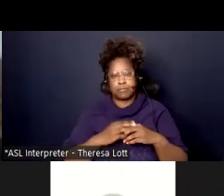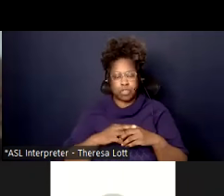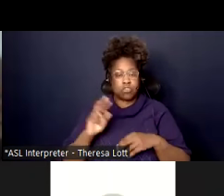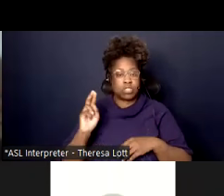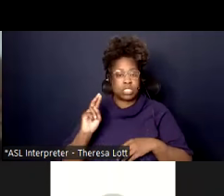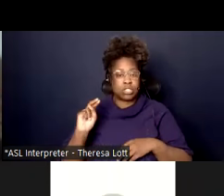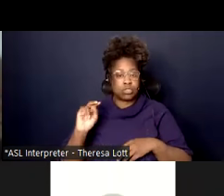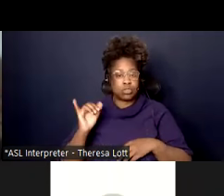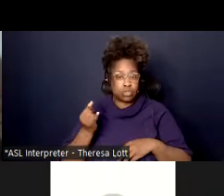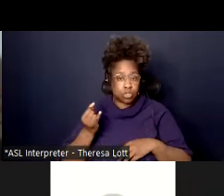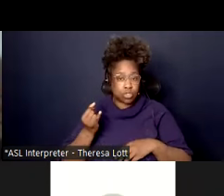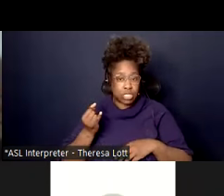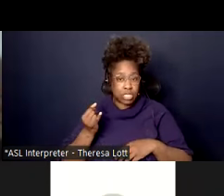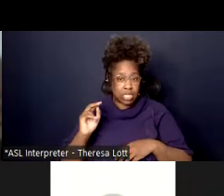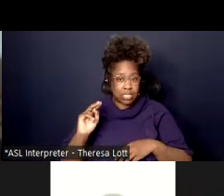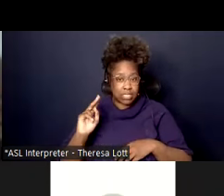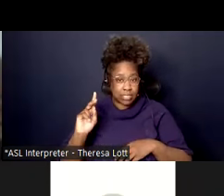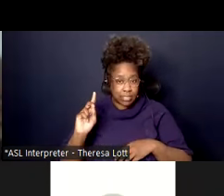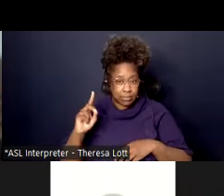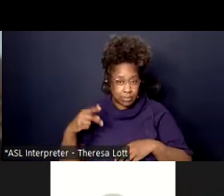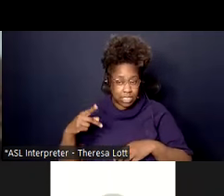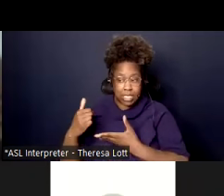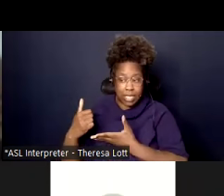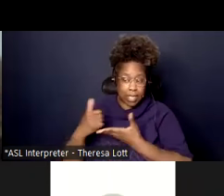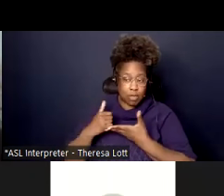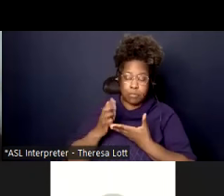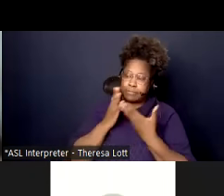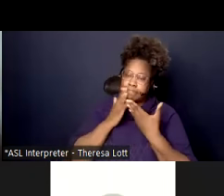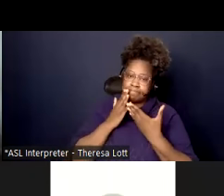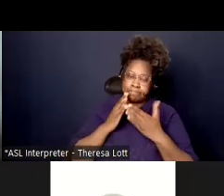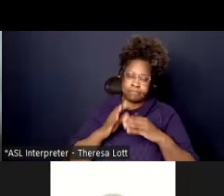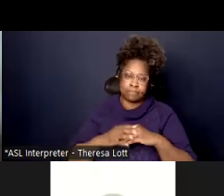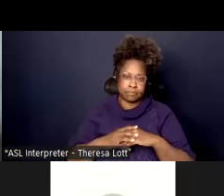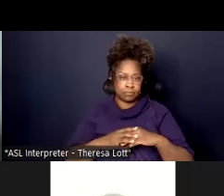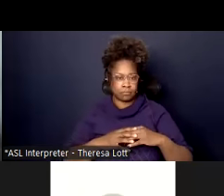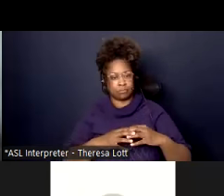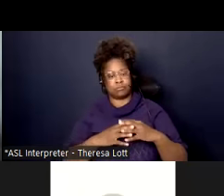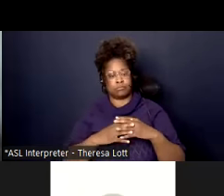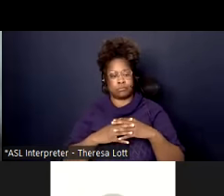Jersey and DEP really helped us with it. So we thank them for it.